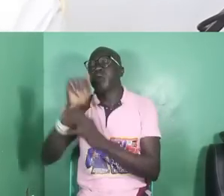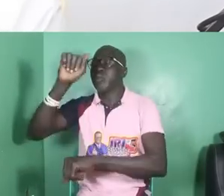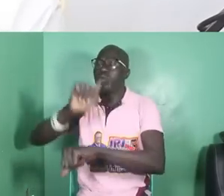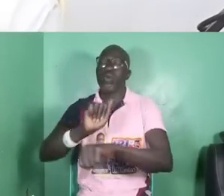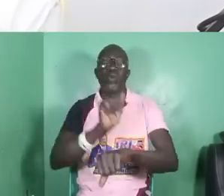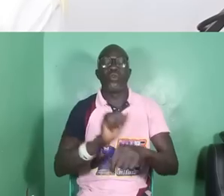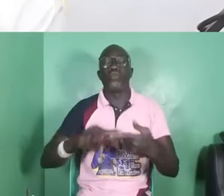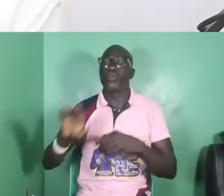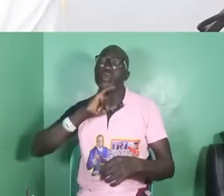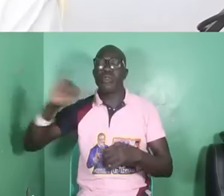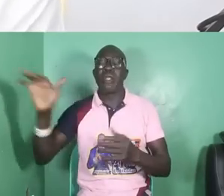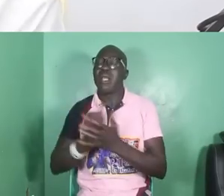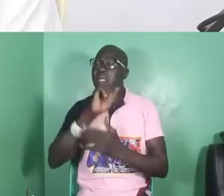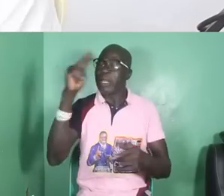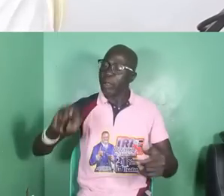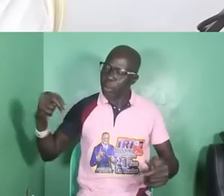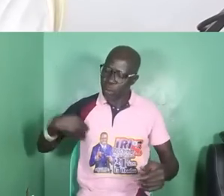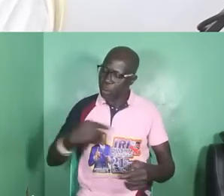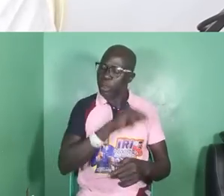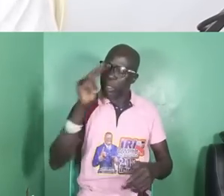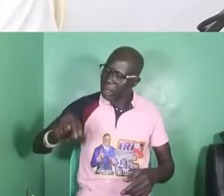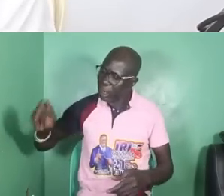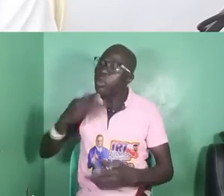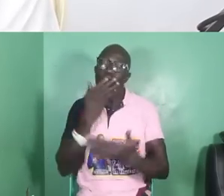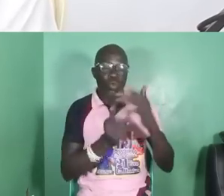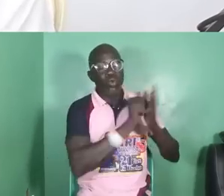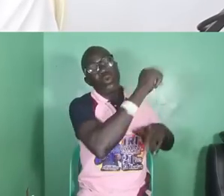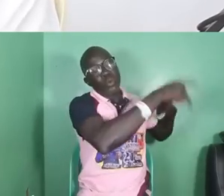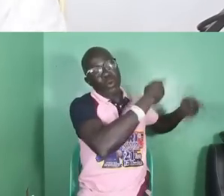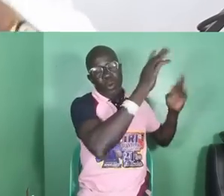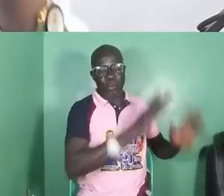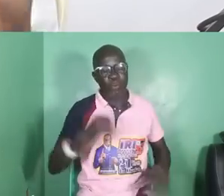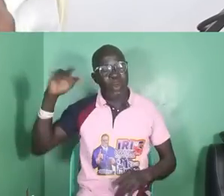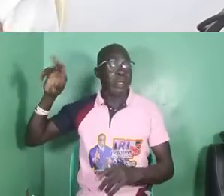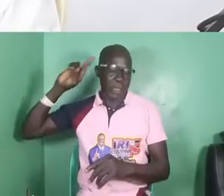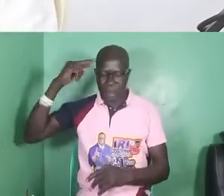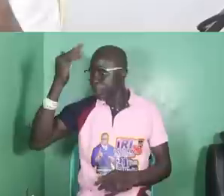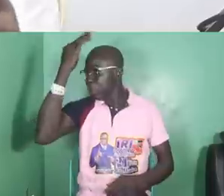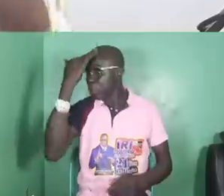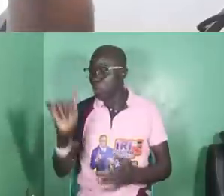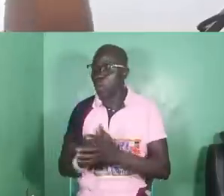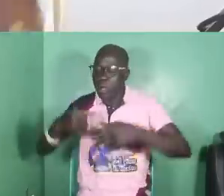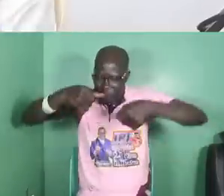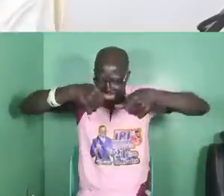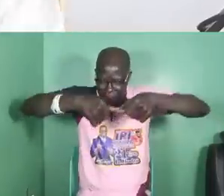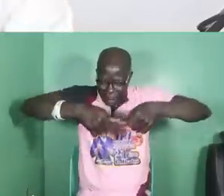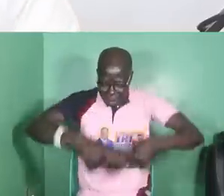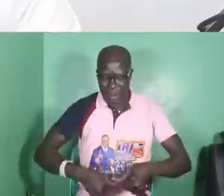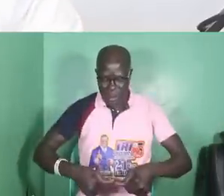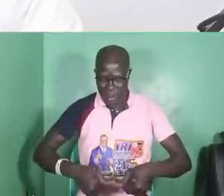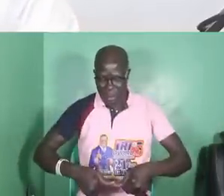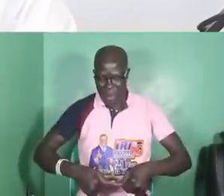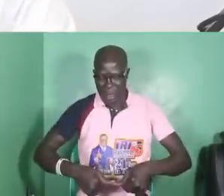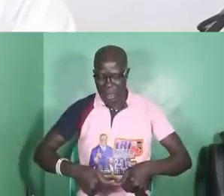There are some assignments. That little major prophet for. That we need a little woli for. If didn't yet, that be established among woli yet.